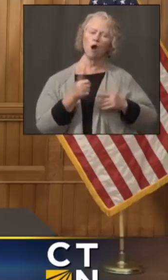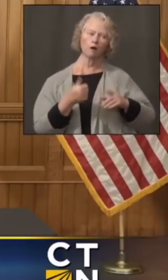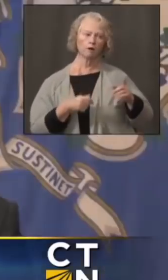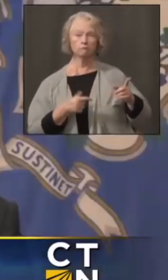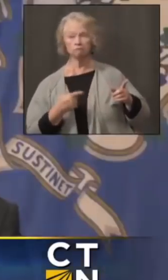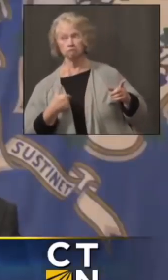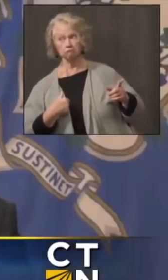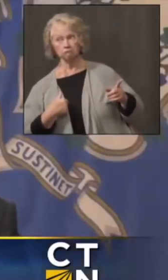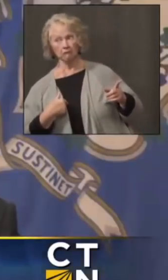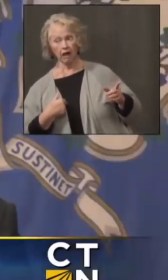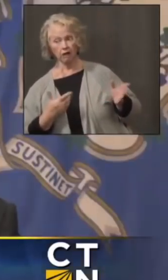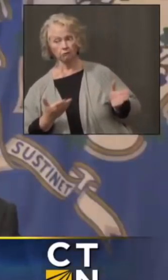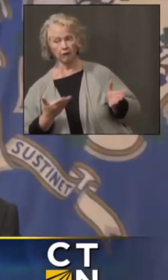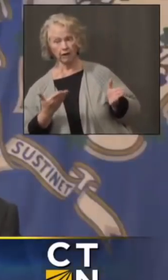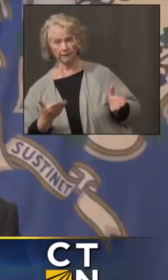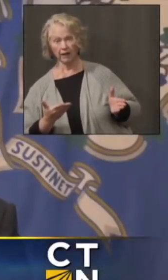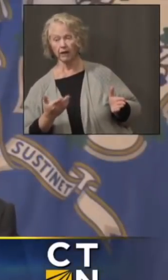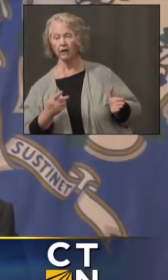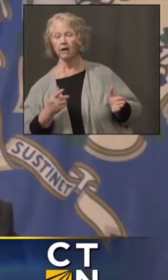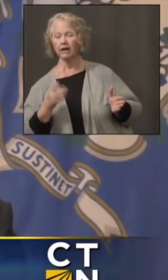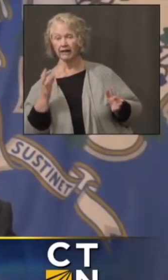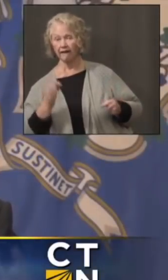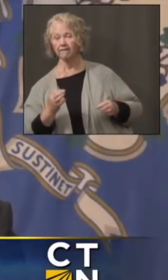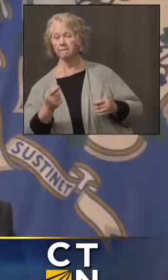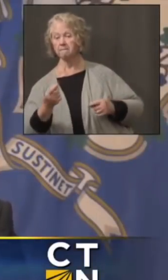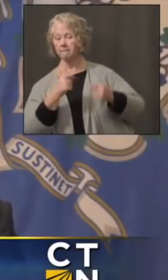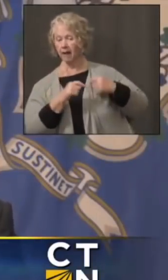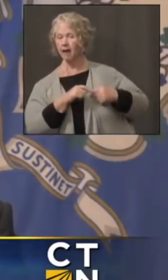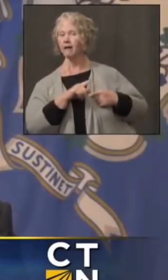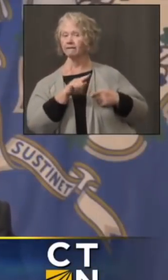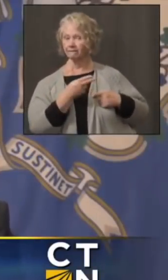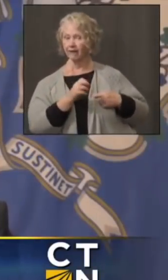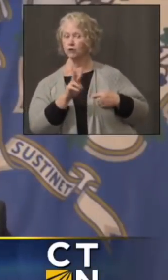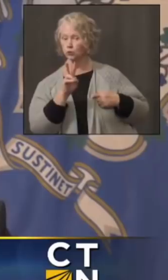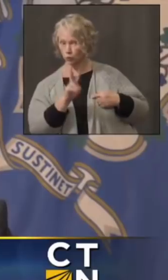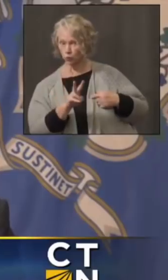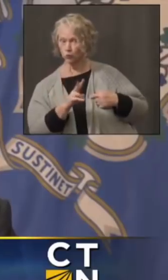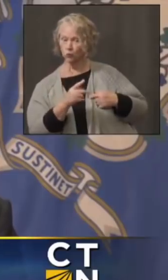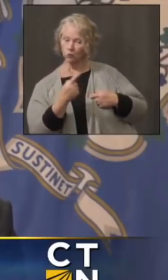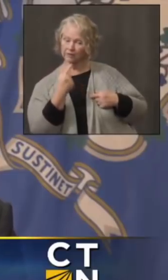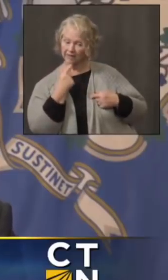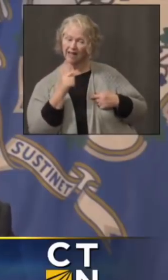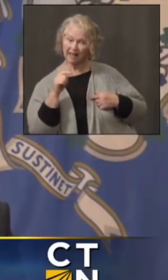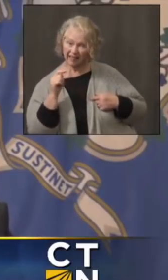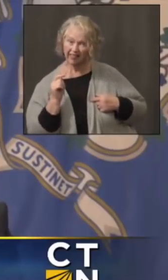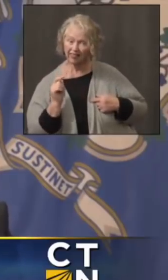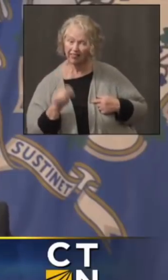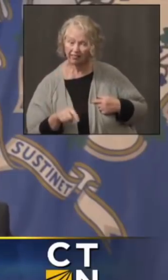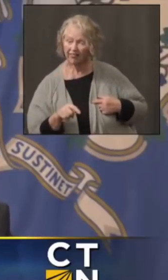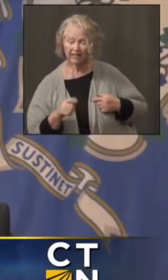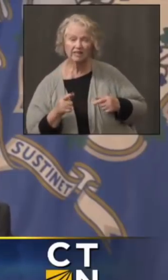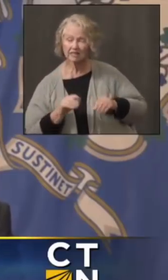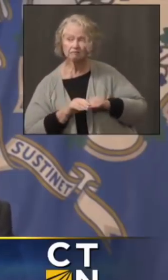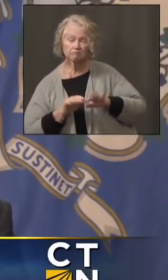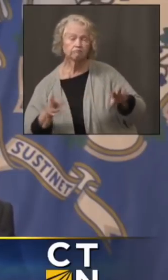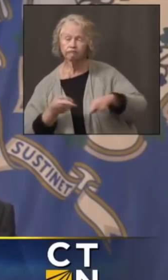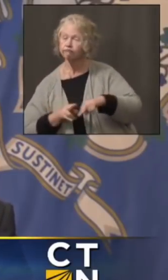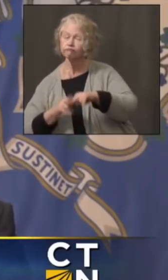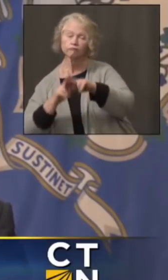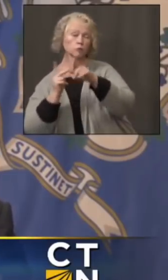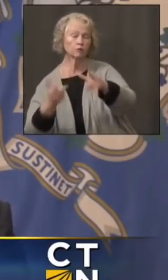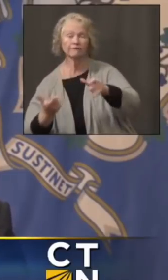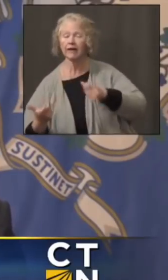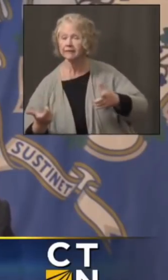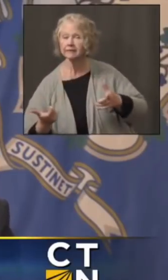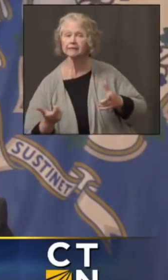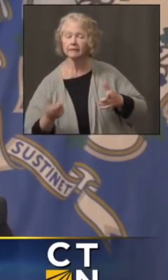strong recommendation is roll back and send a message. This fire is accelerating, and I